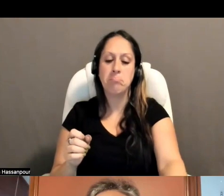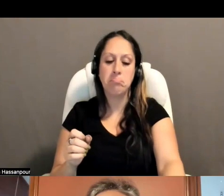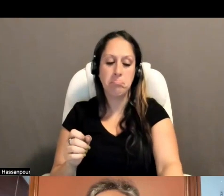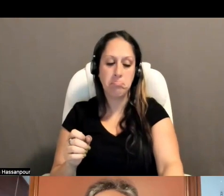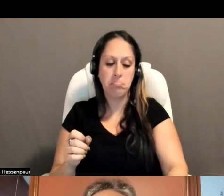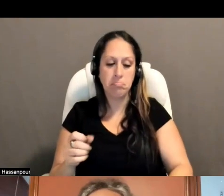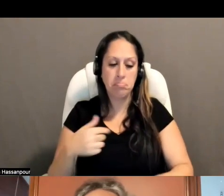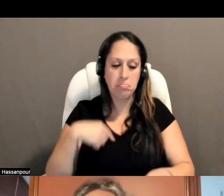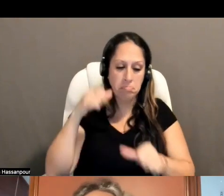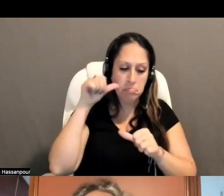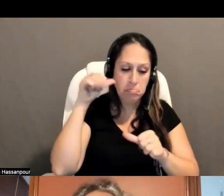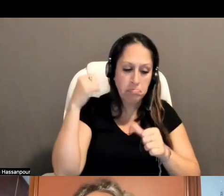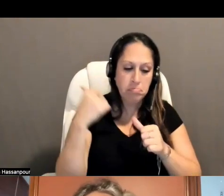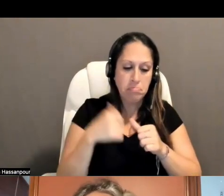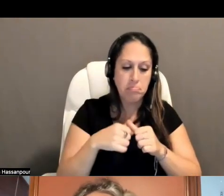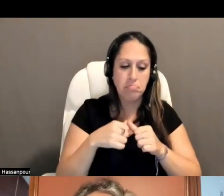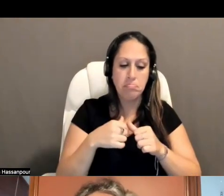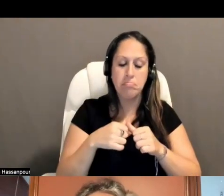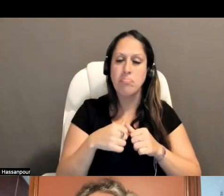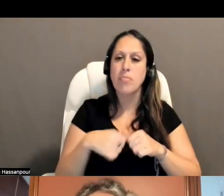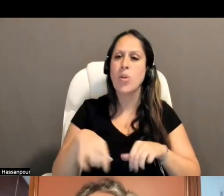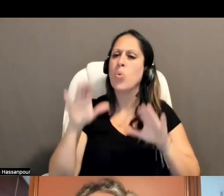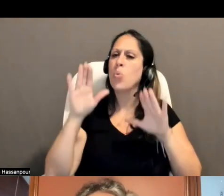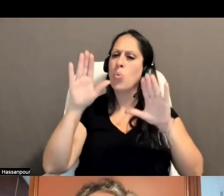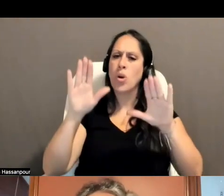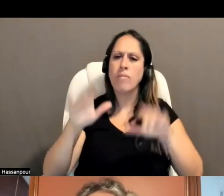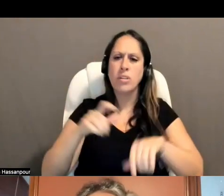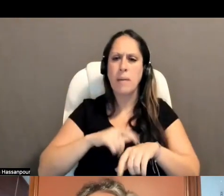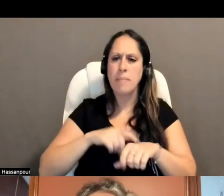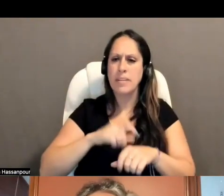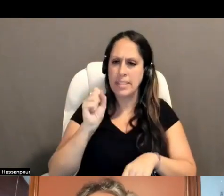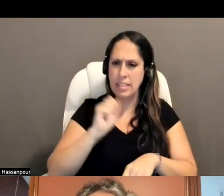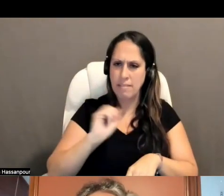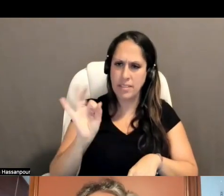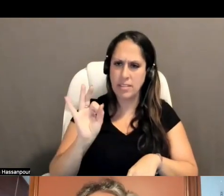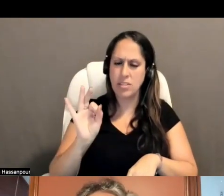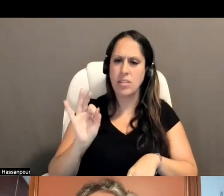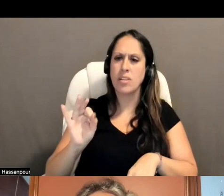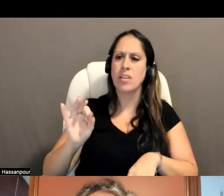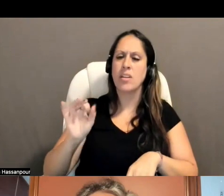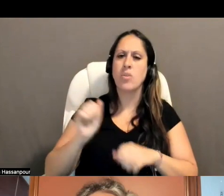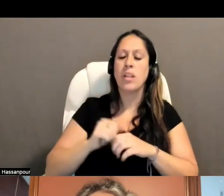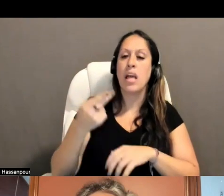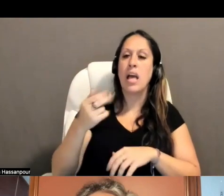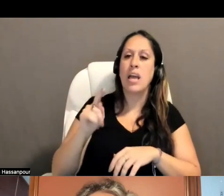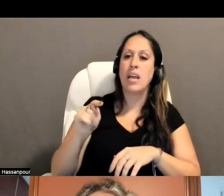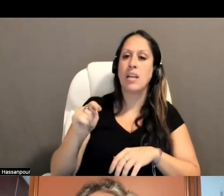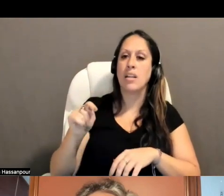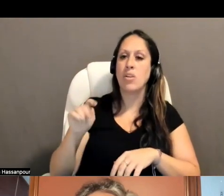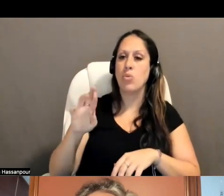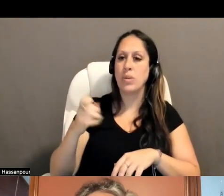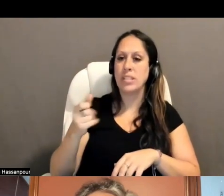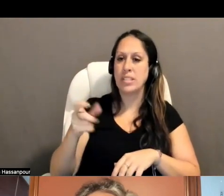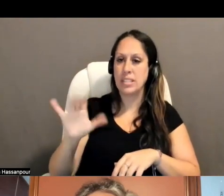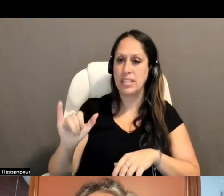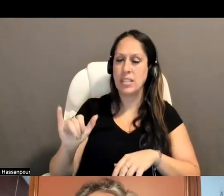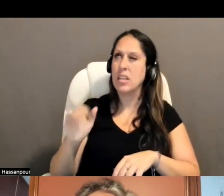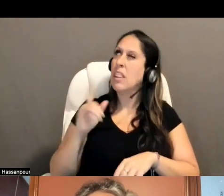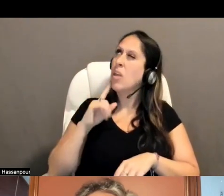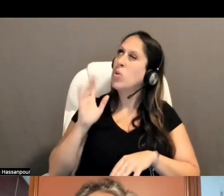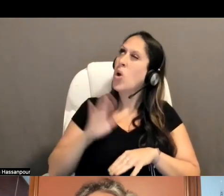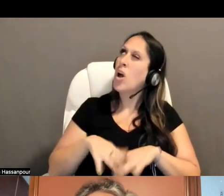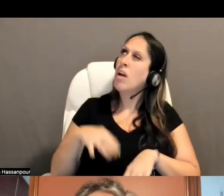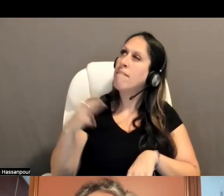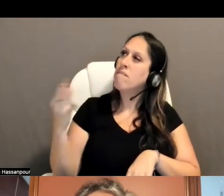Yes, I remember I had a wonderful time in San Francisco at the Hyatt Regency I guess it was on